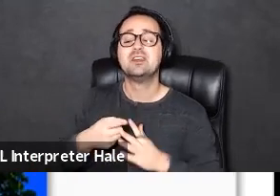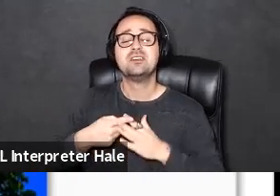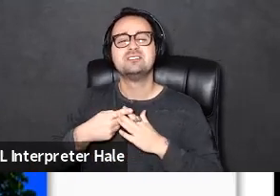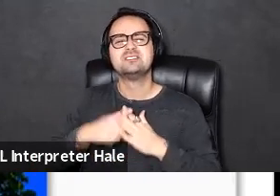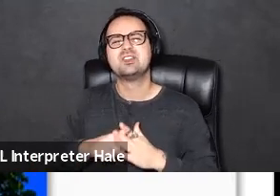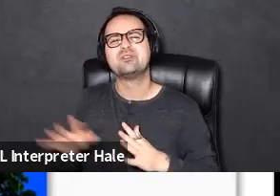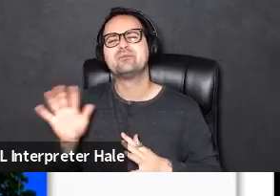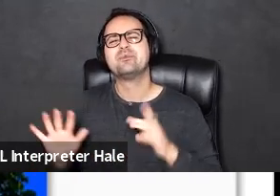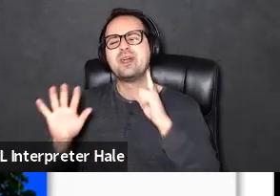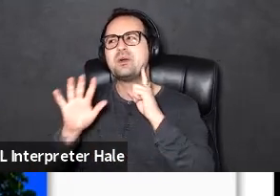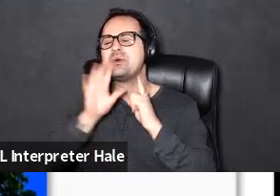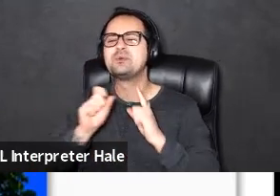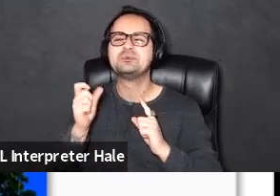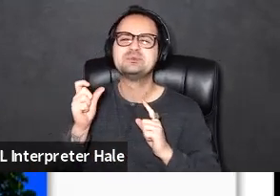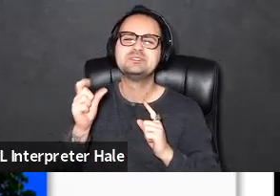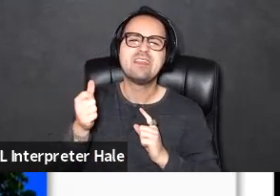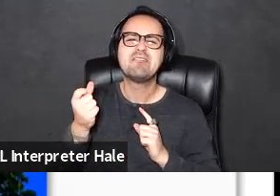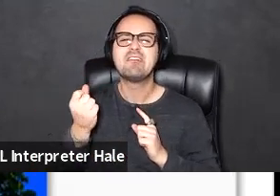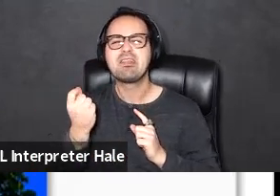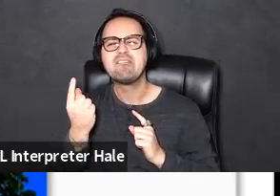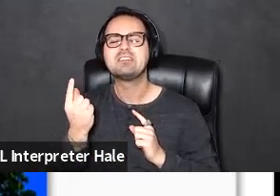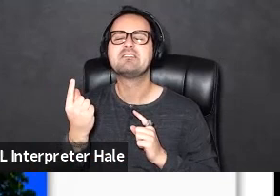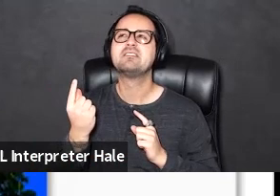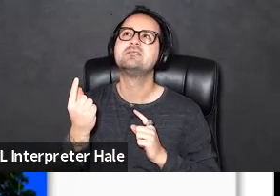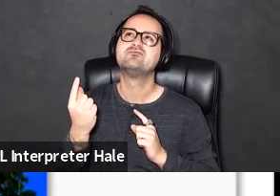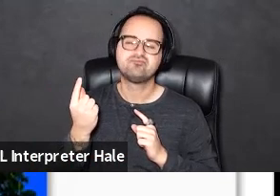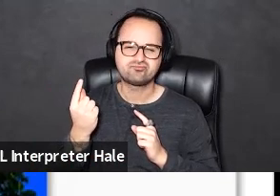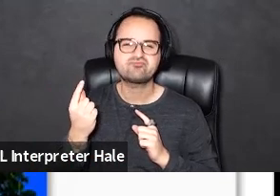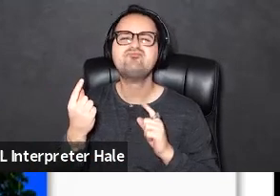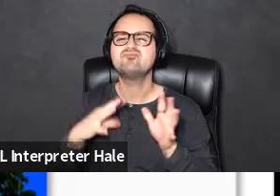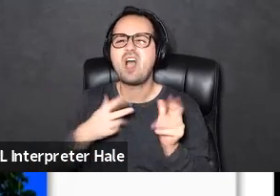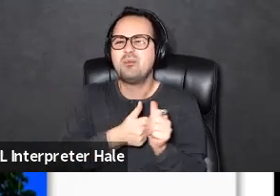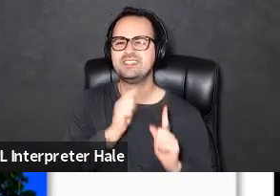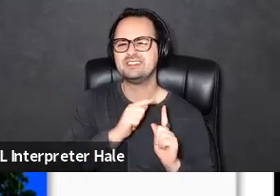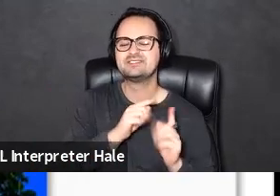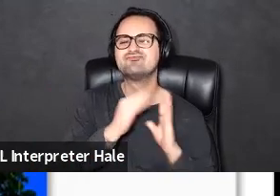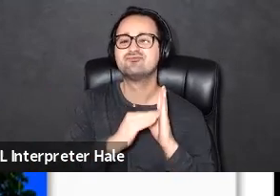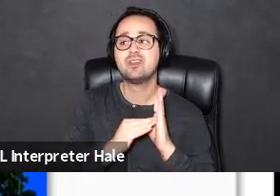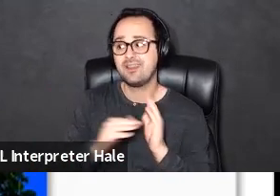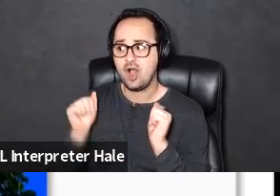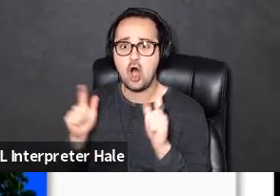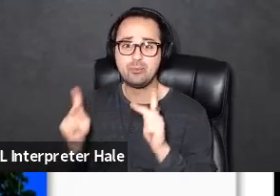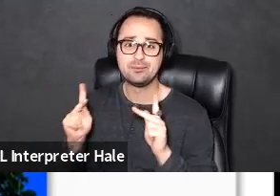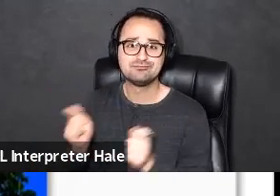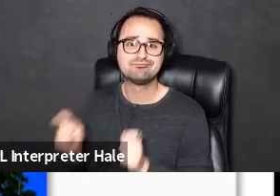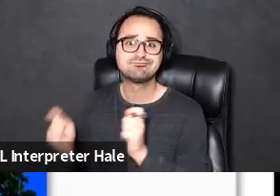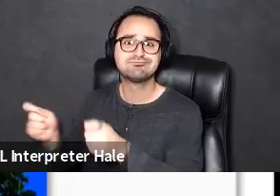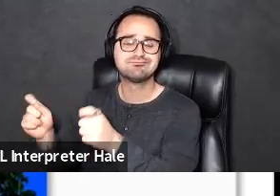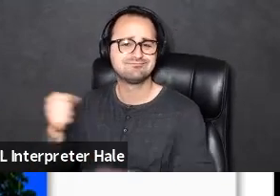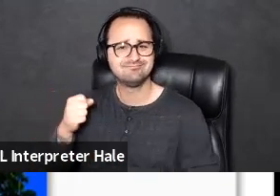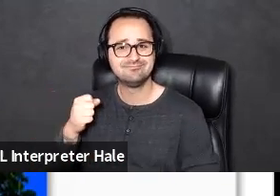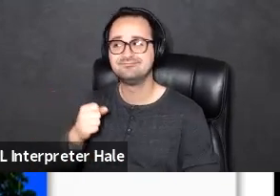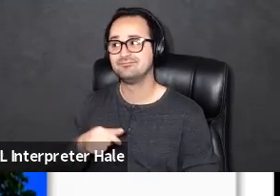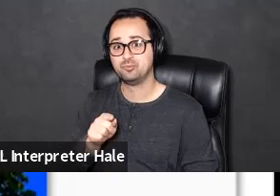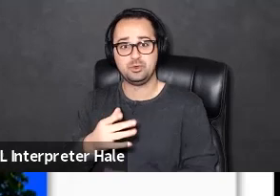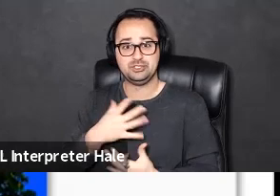sometime around like age 10, 11, mm-hmm. and then update it because everybody changes. Like, you know, what you like